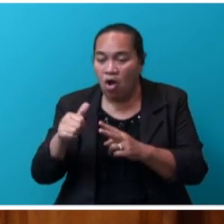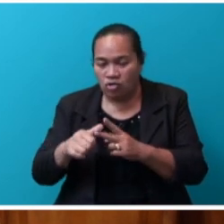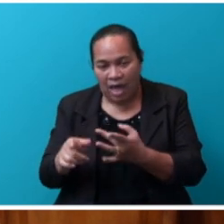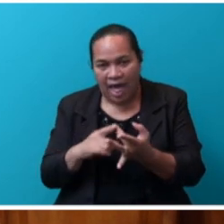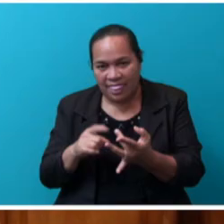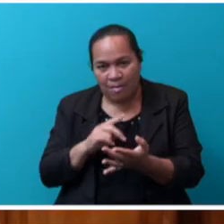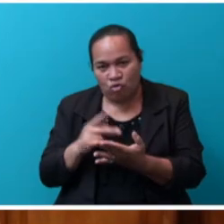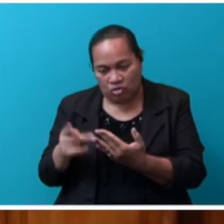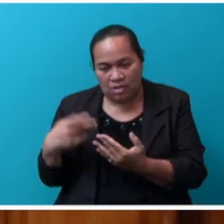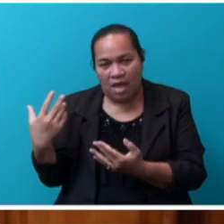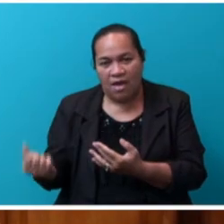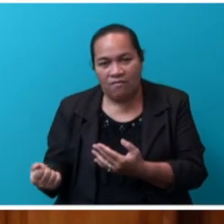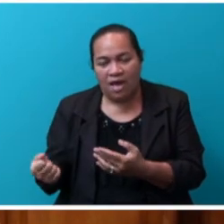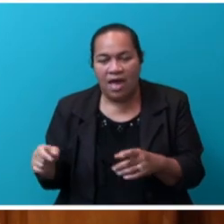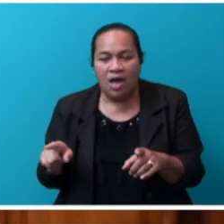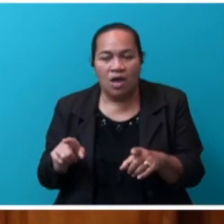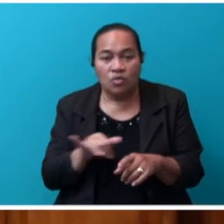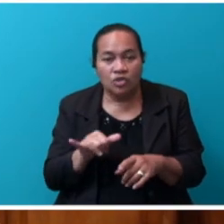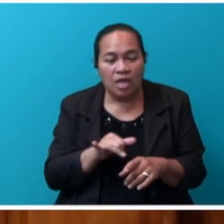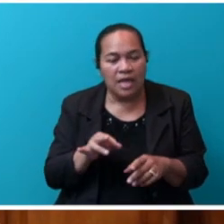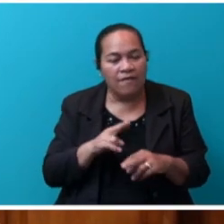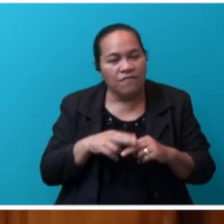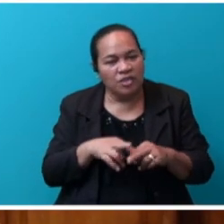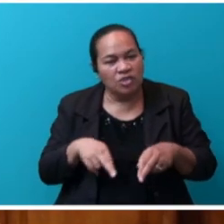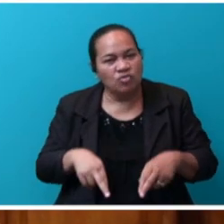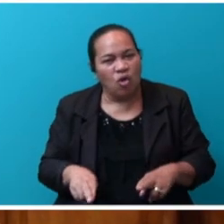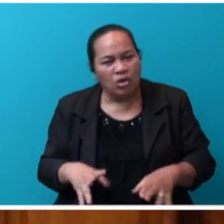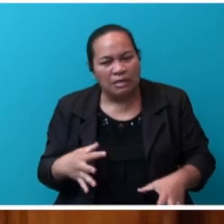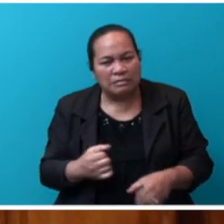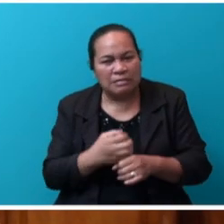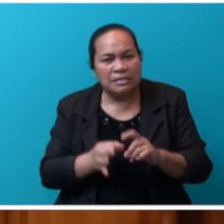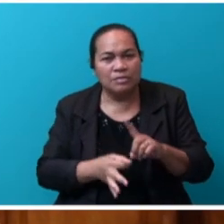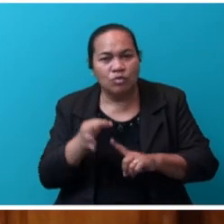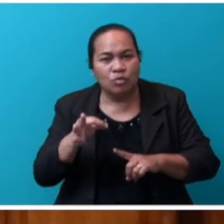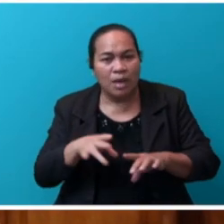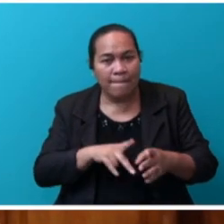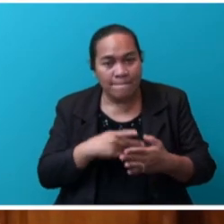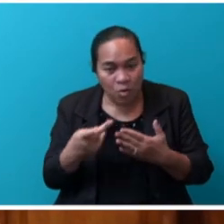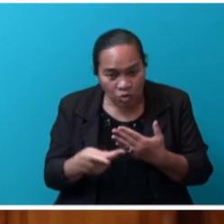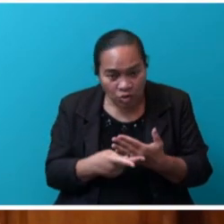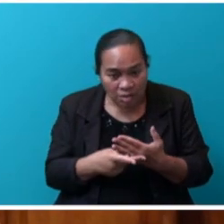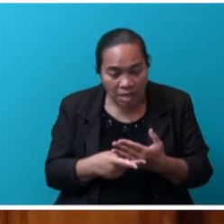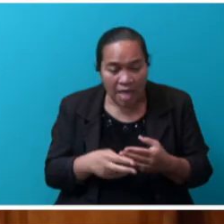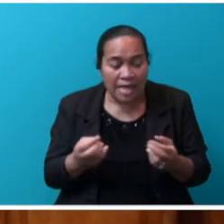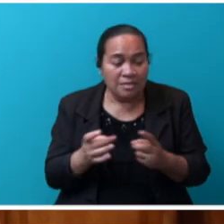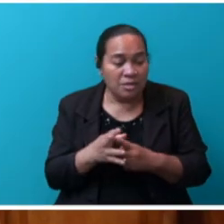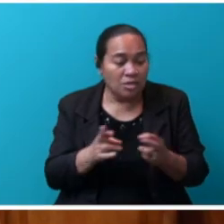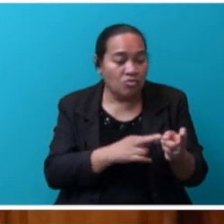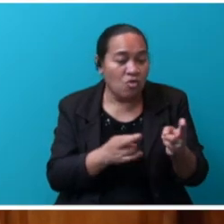projects, including the Fiji Road Upgrade and Improvement Project, upgrading rural maritime